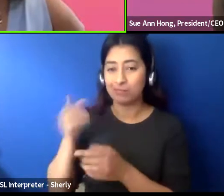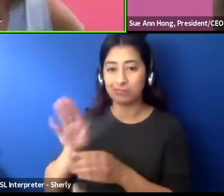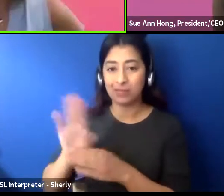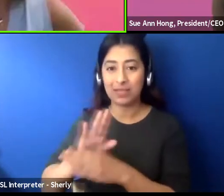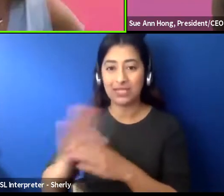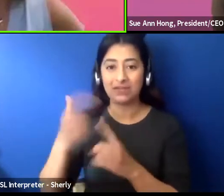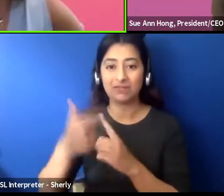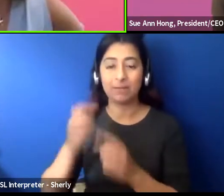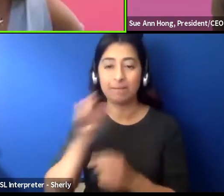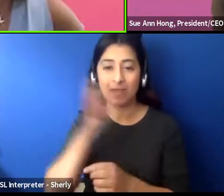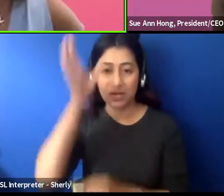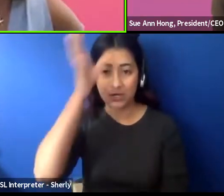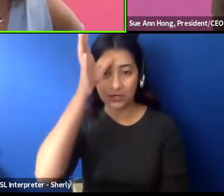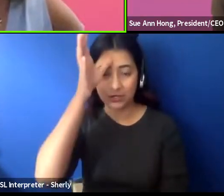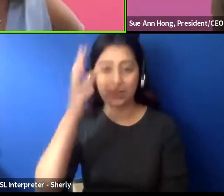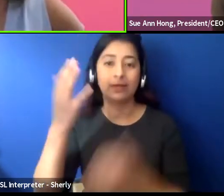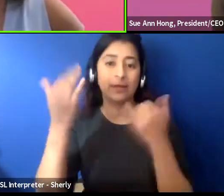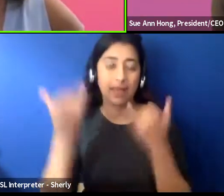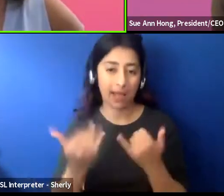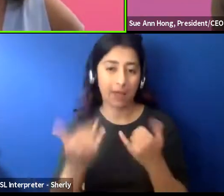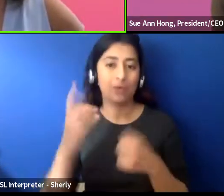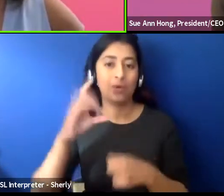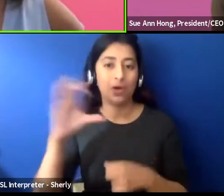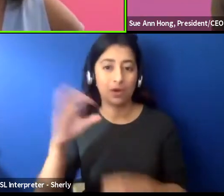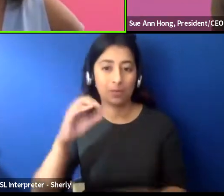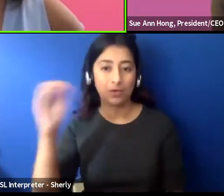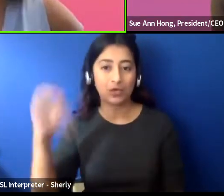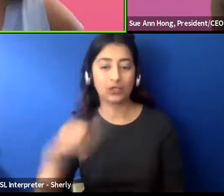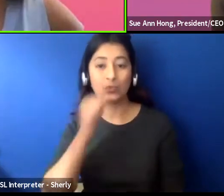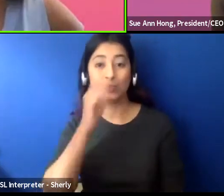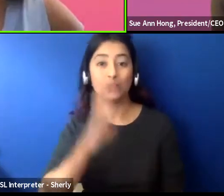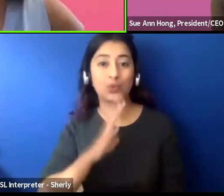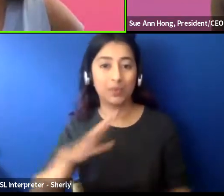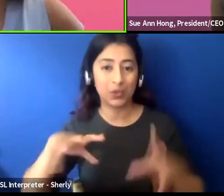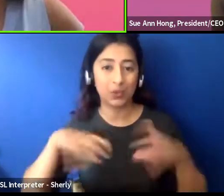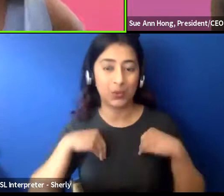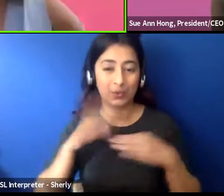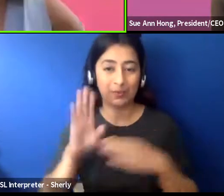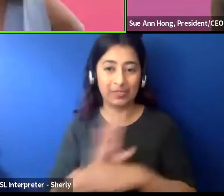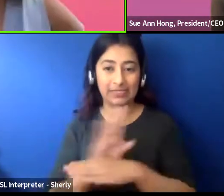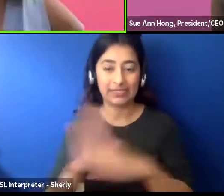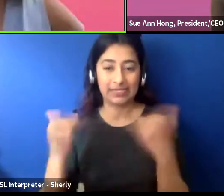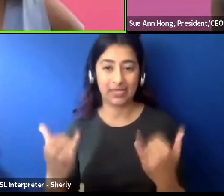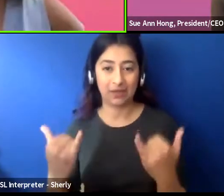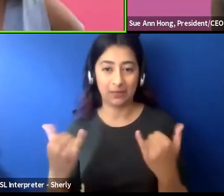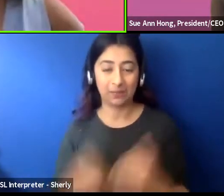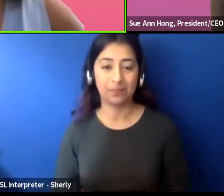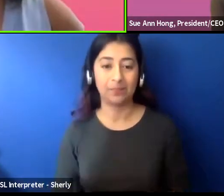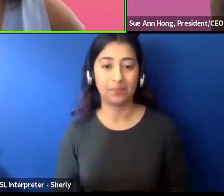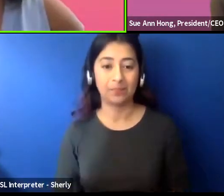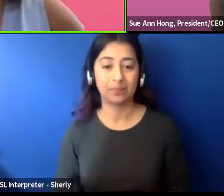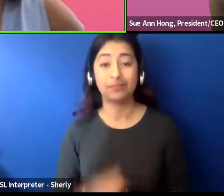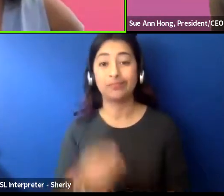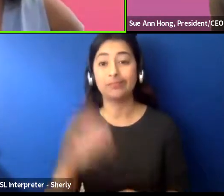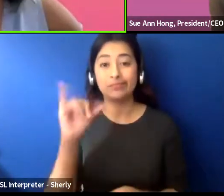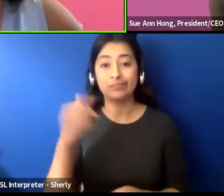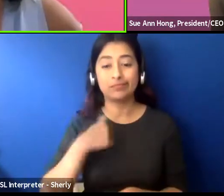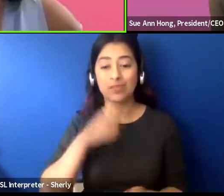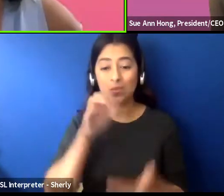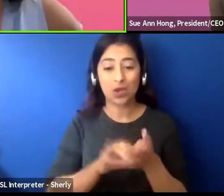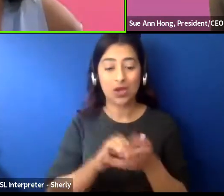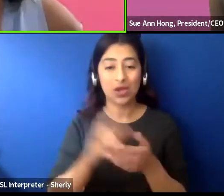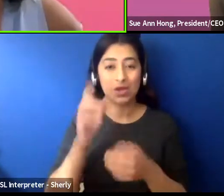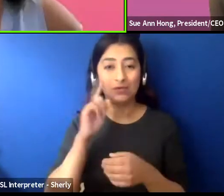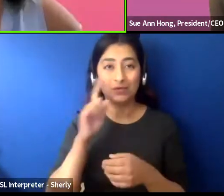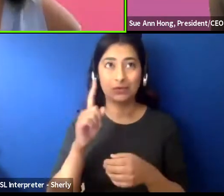So it is now a 100% woman-owned business. I'm also a wife of 21